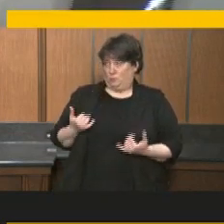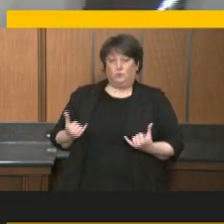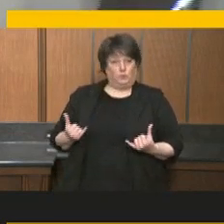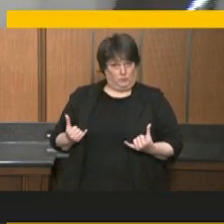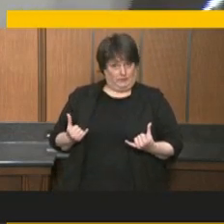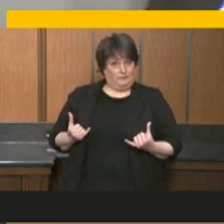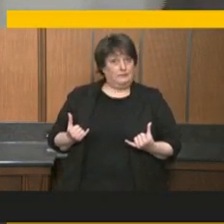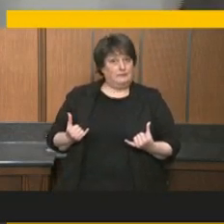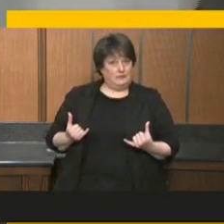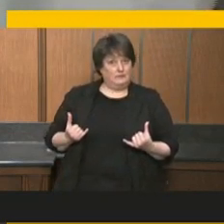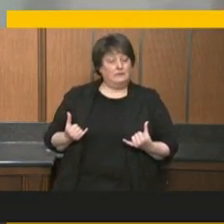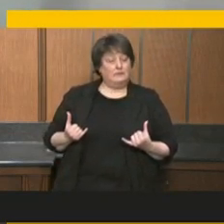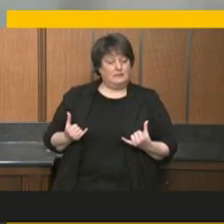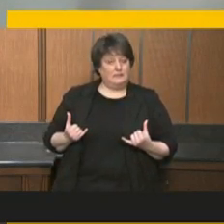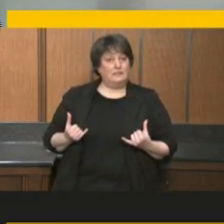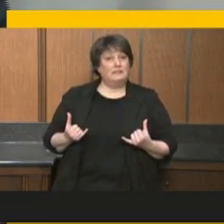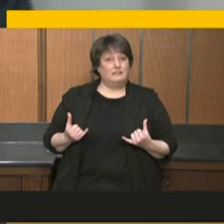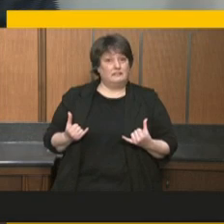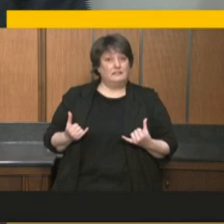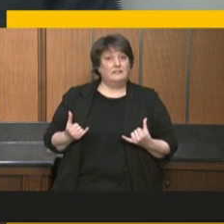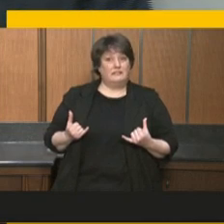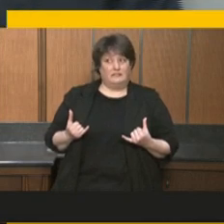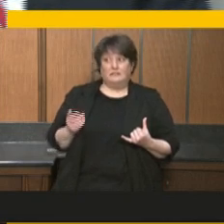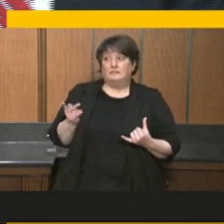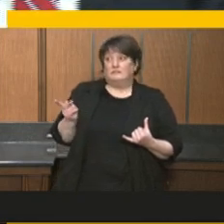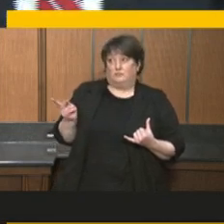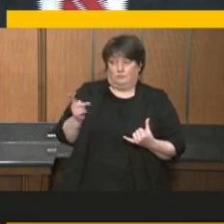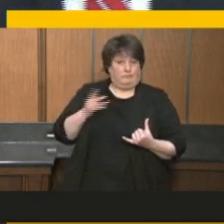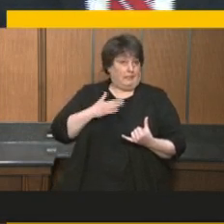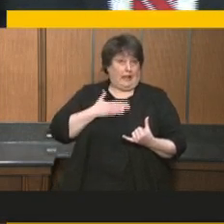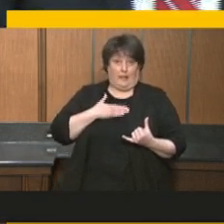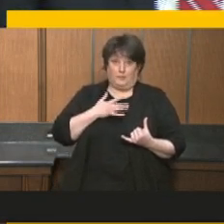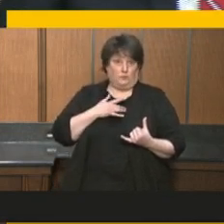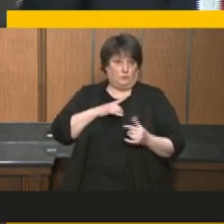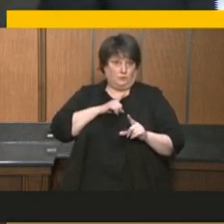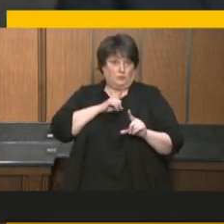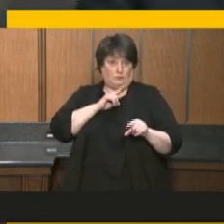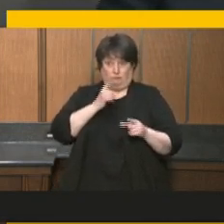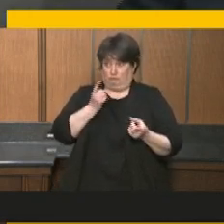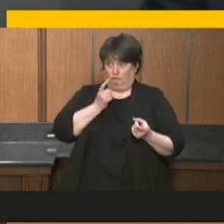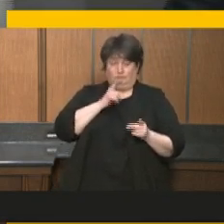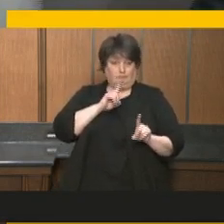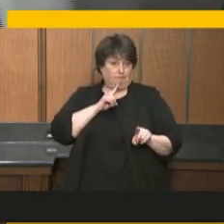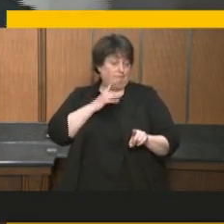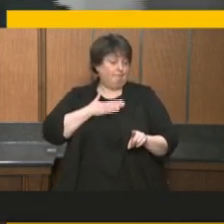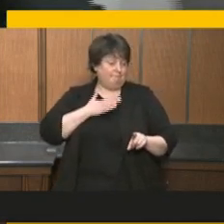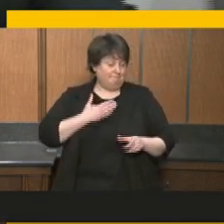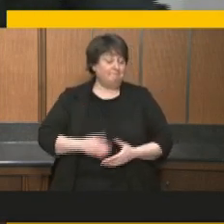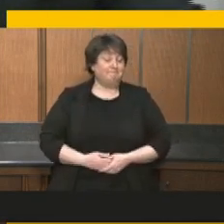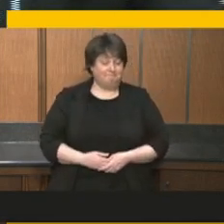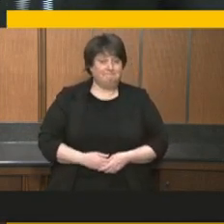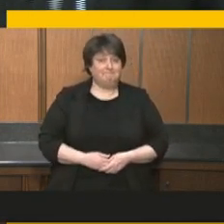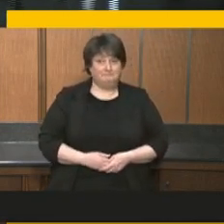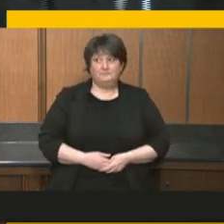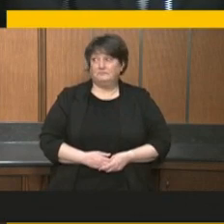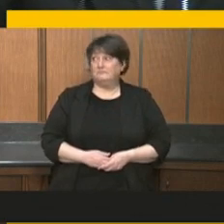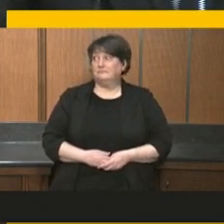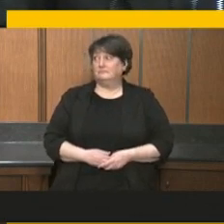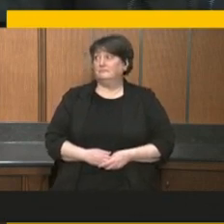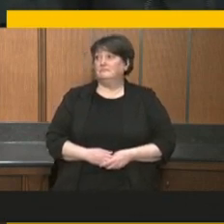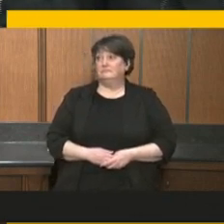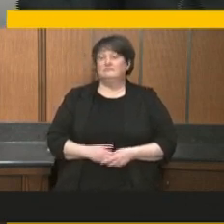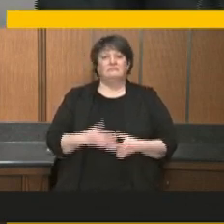I know that they will be delighted to answer any of your questions. Thank you. Thank you. We will now go